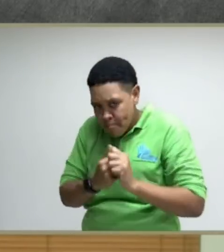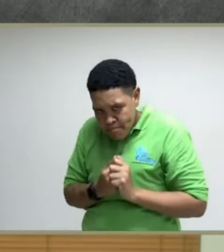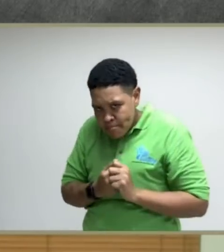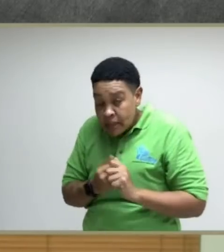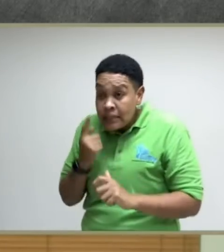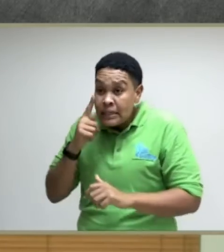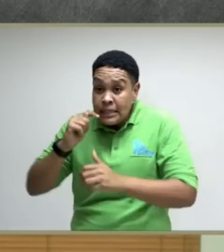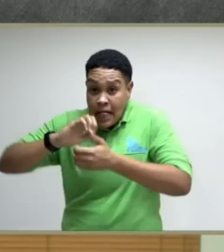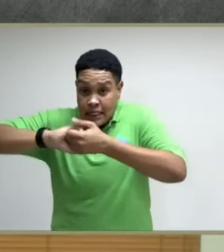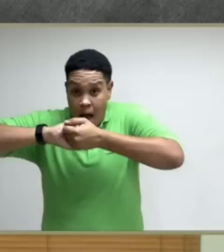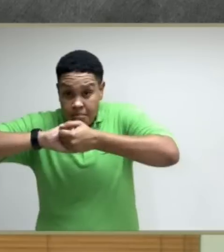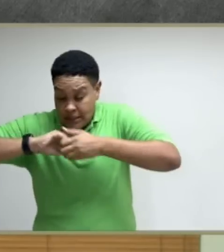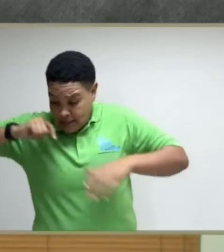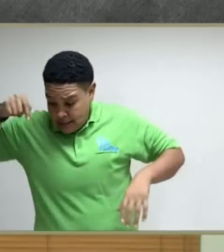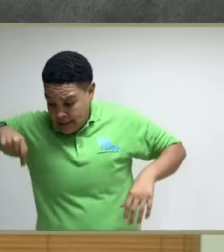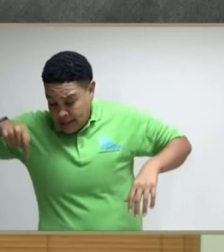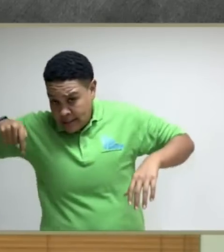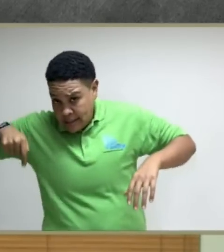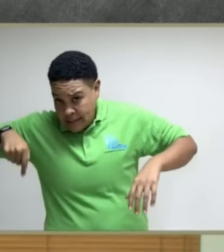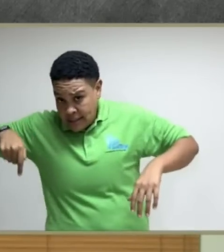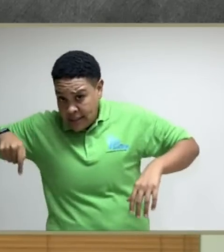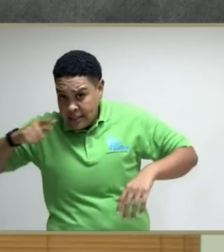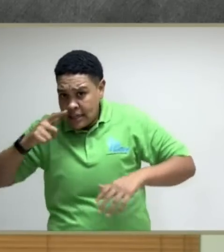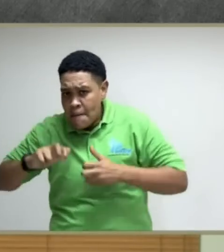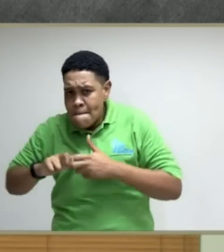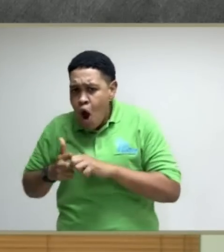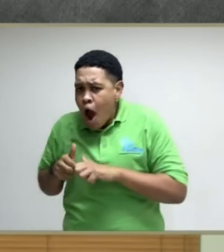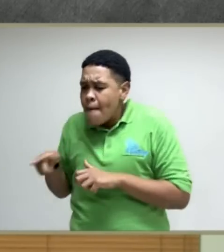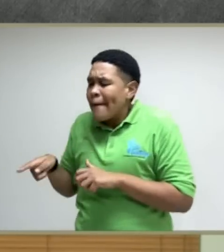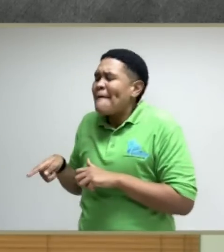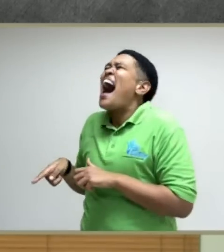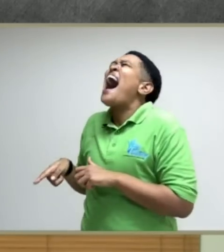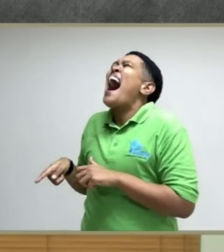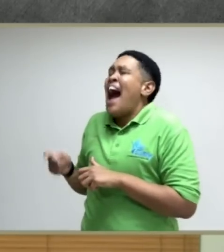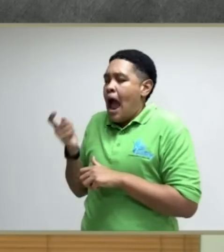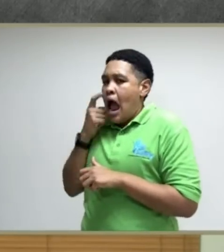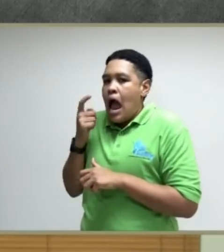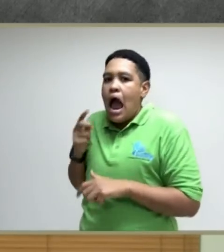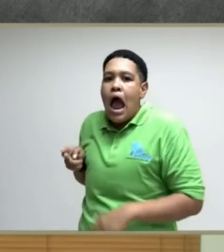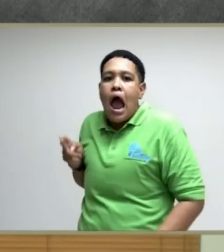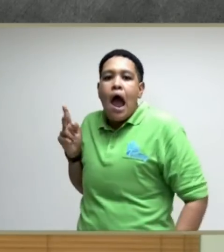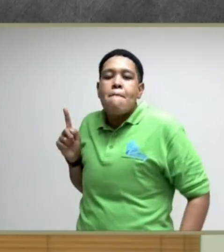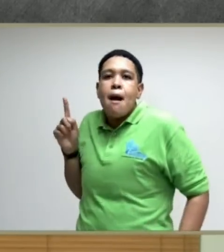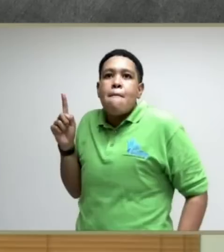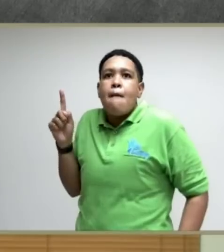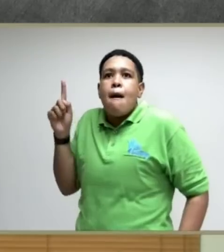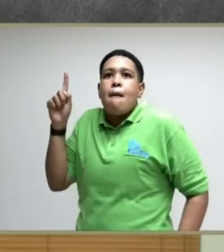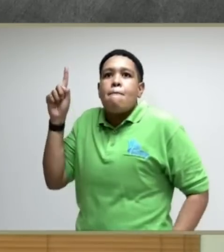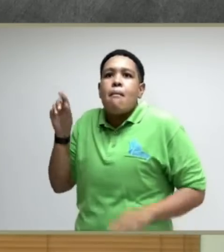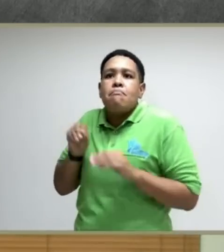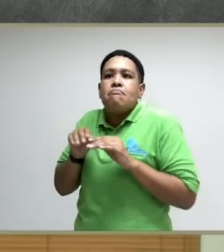will see down the bottom, where we've had problems before, you see that they are also having a high number of cases.